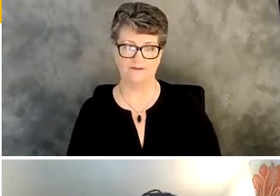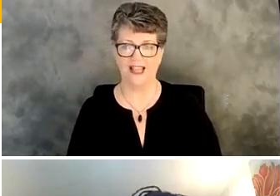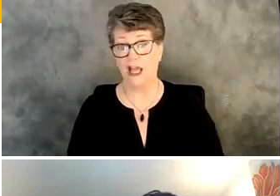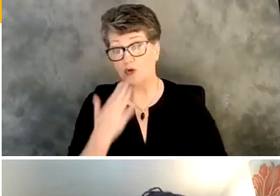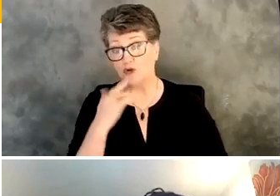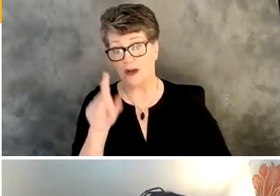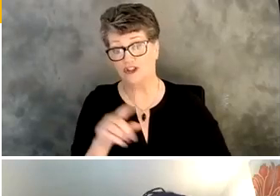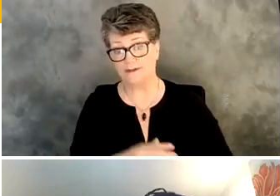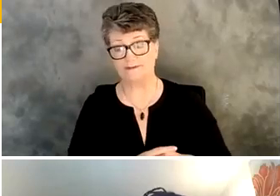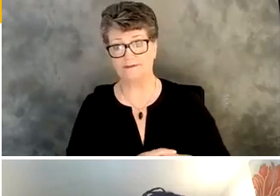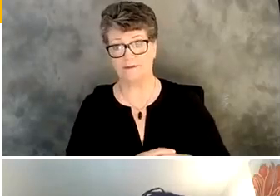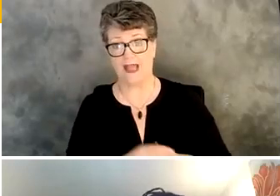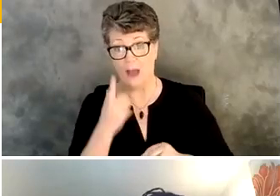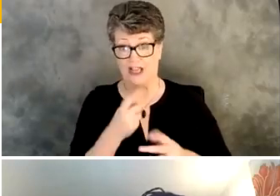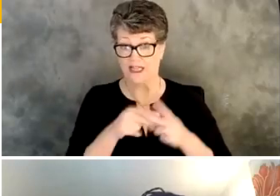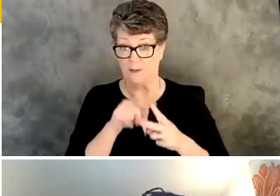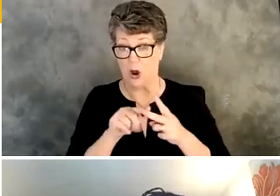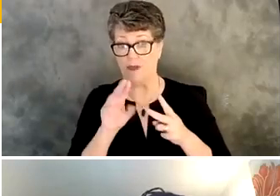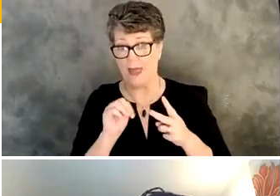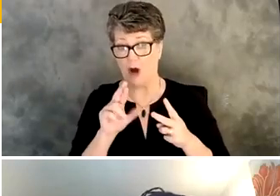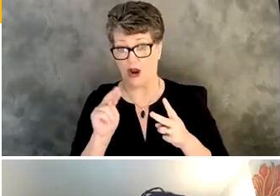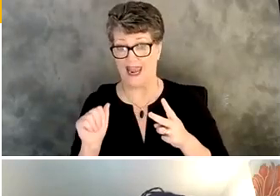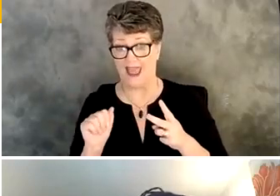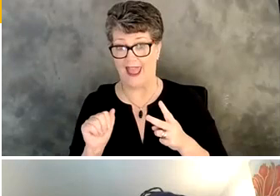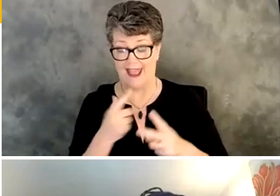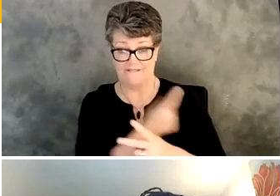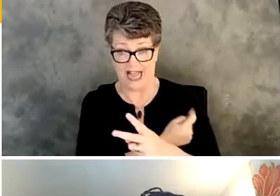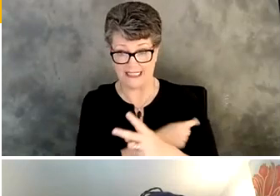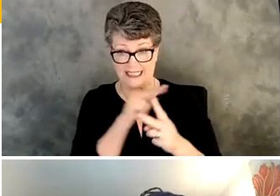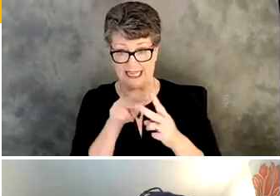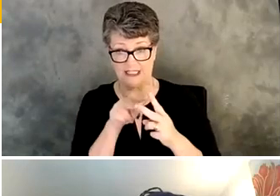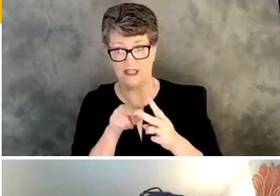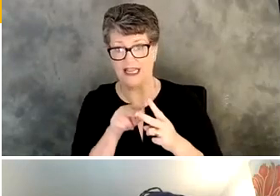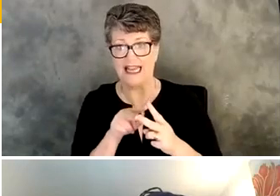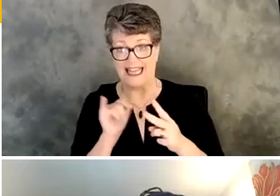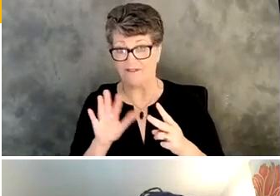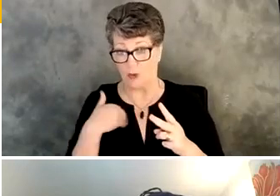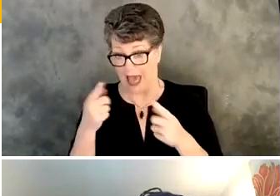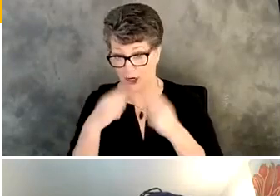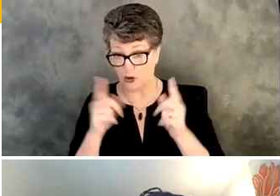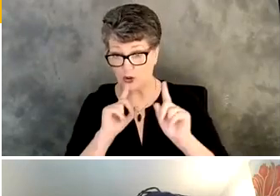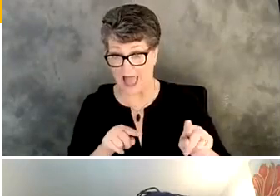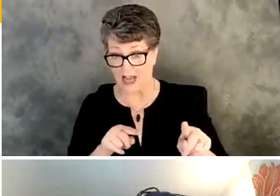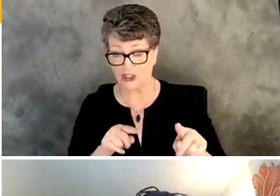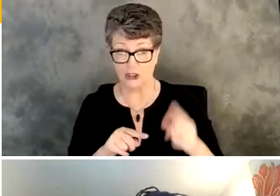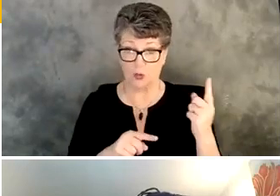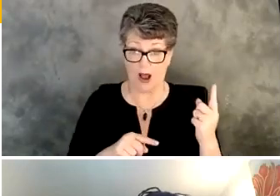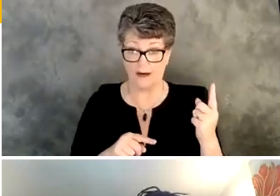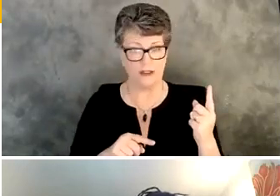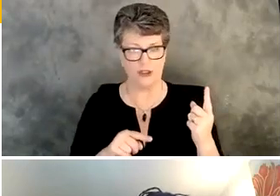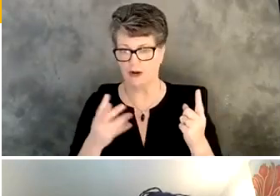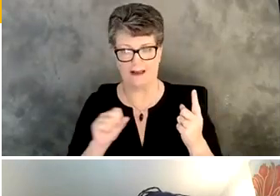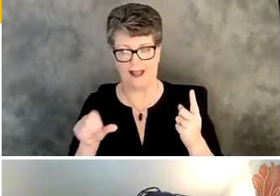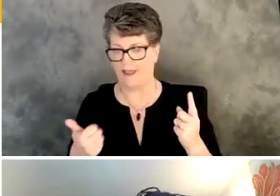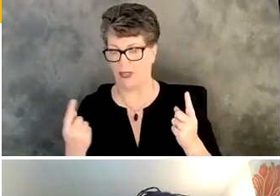question. So since they are both mRNA vaccines, then you cannot, if you had an allergic reaction to one, then you are